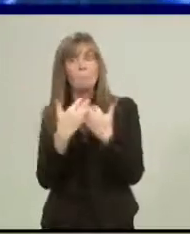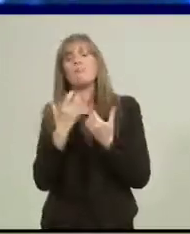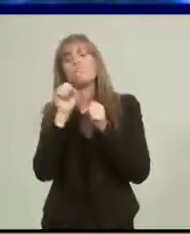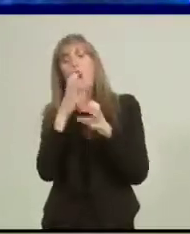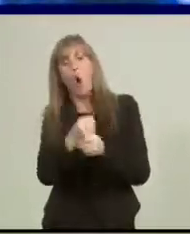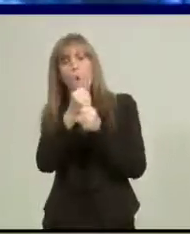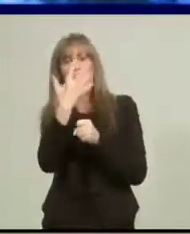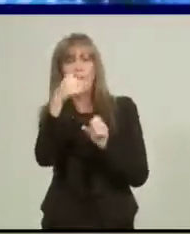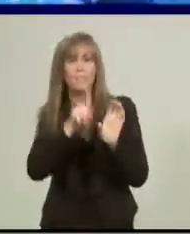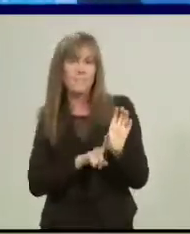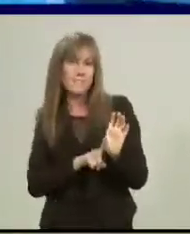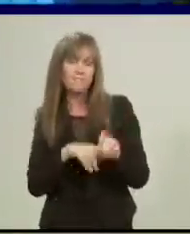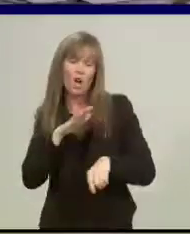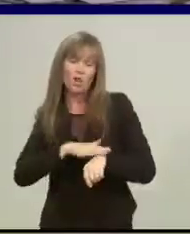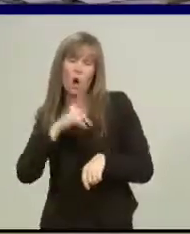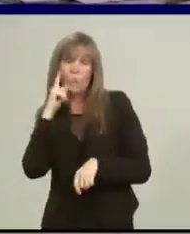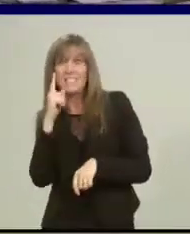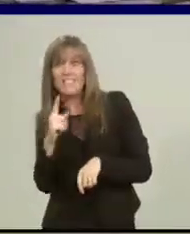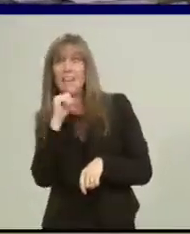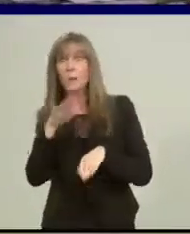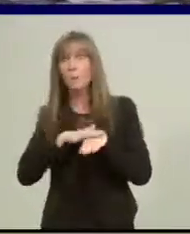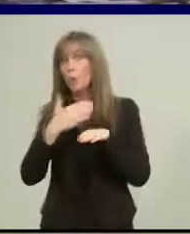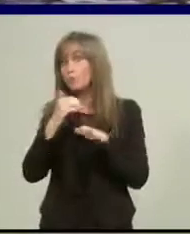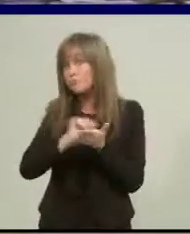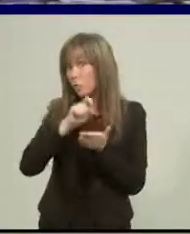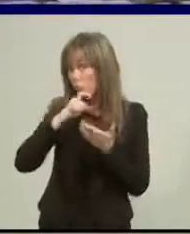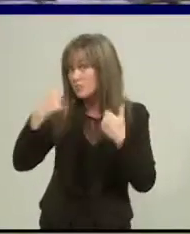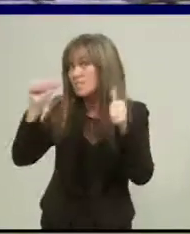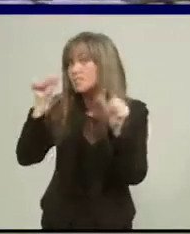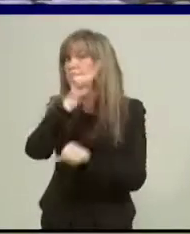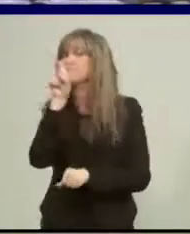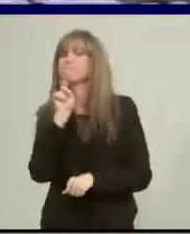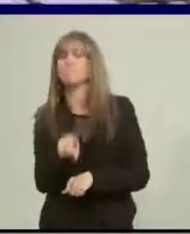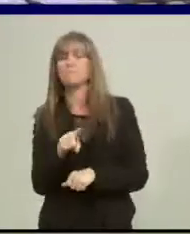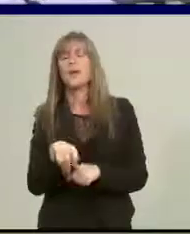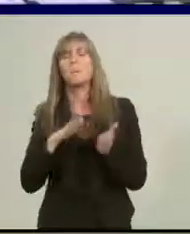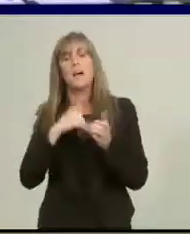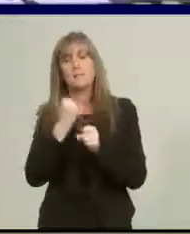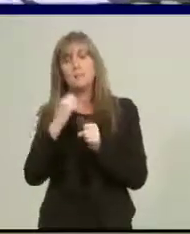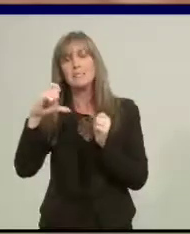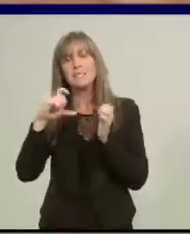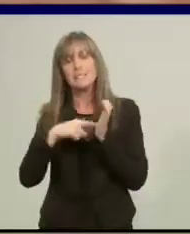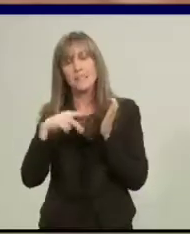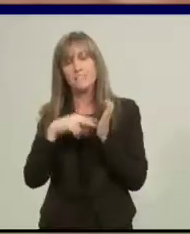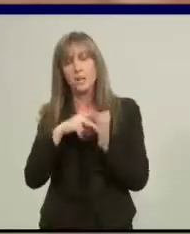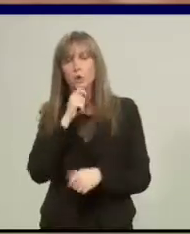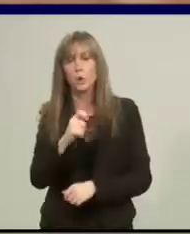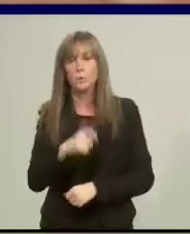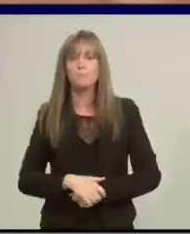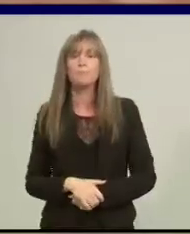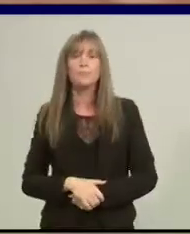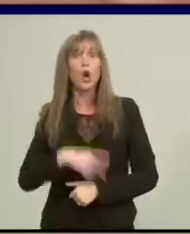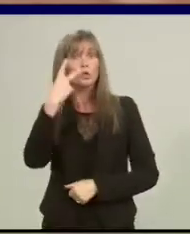years. Time will tell whether the blueprint will be hailed a success. Marcus Gibbs, CTV News. To mark the